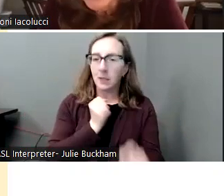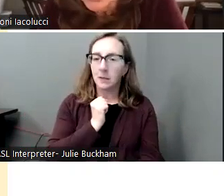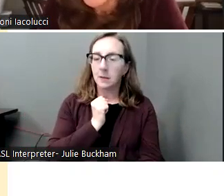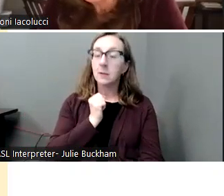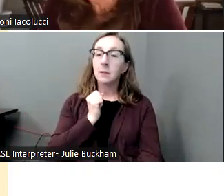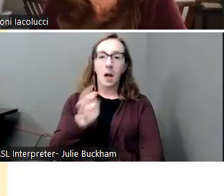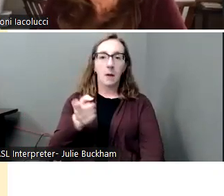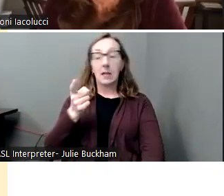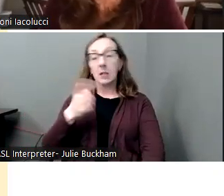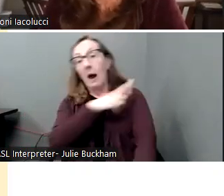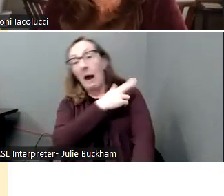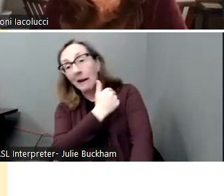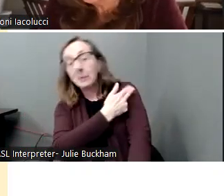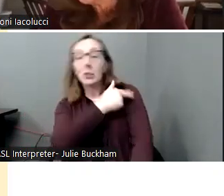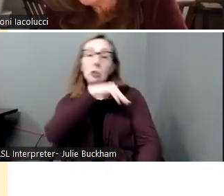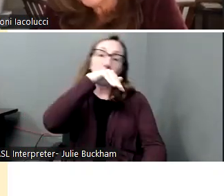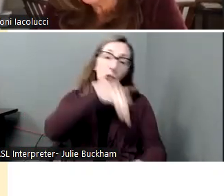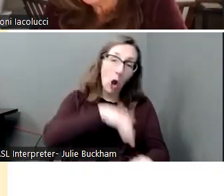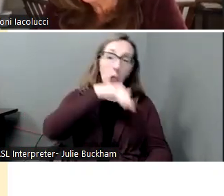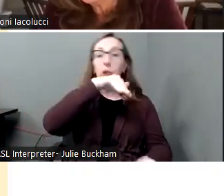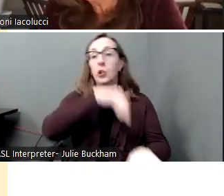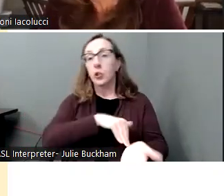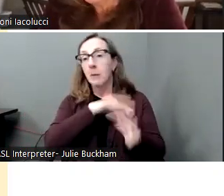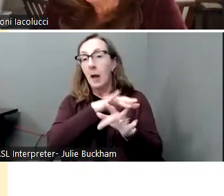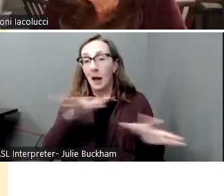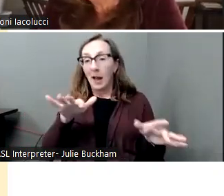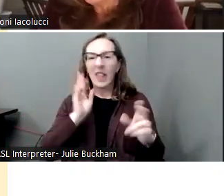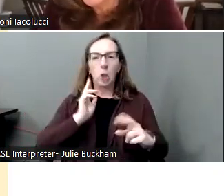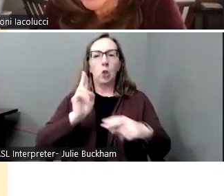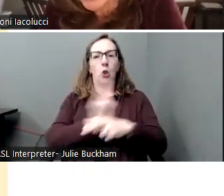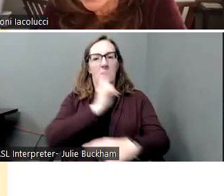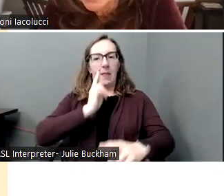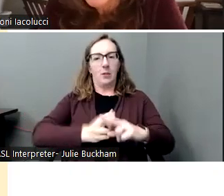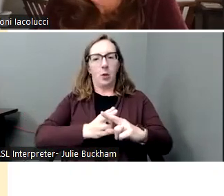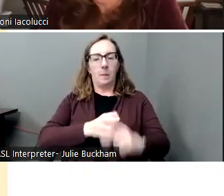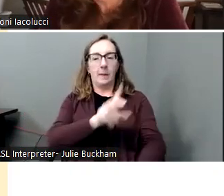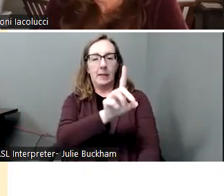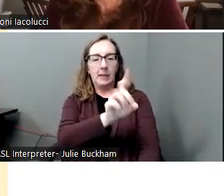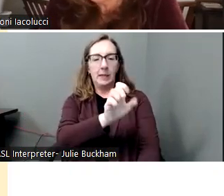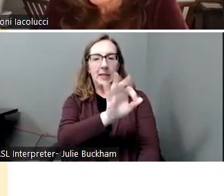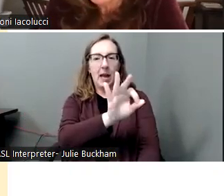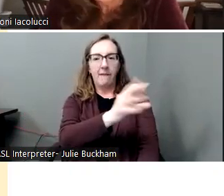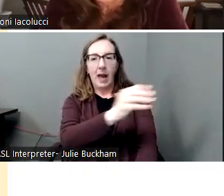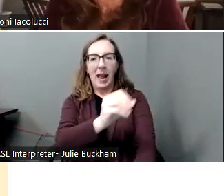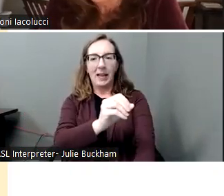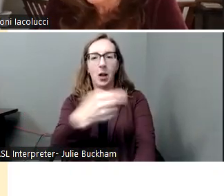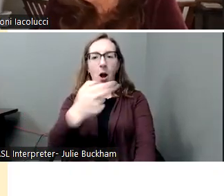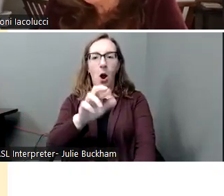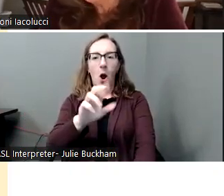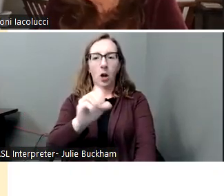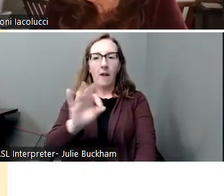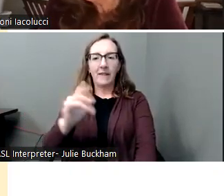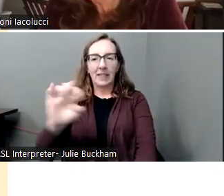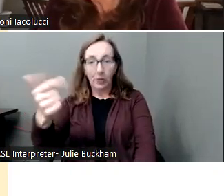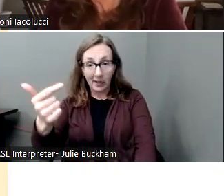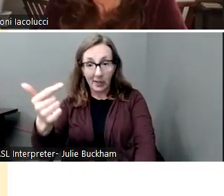outside of medical facilities to refer to our population is deaf and hard of hearing. In actuality, there are 48